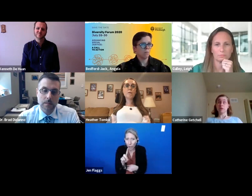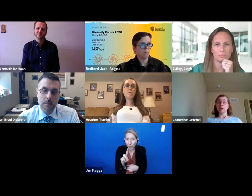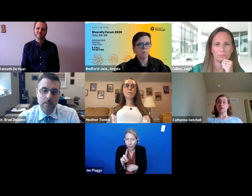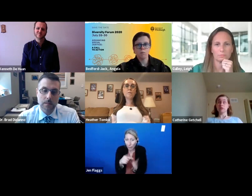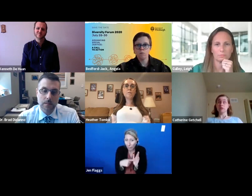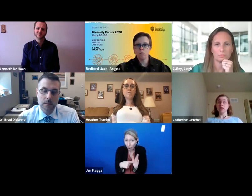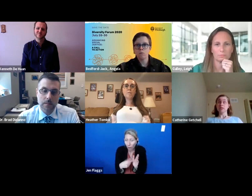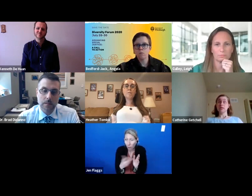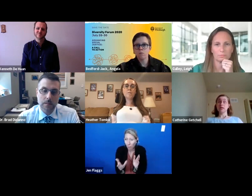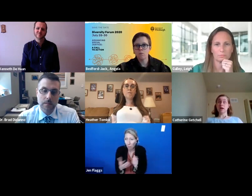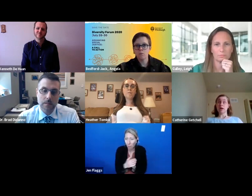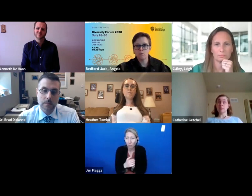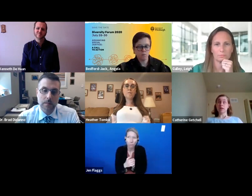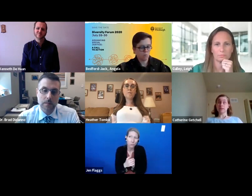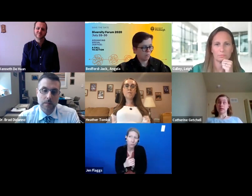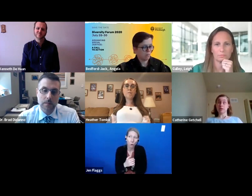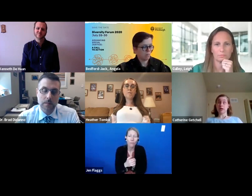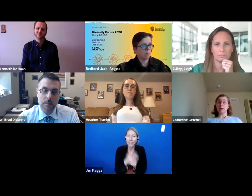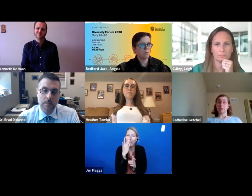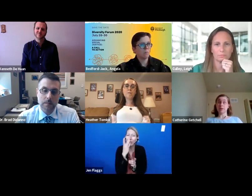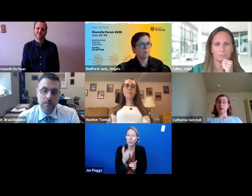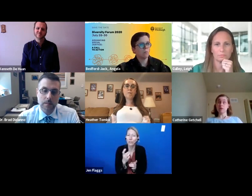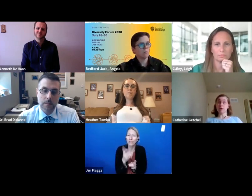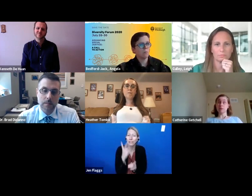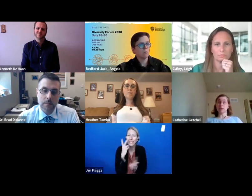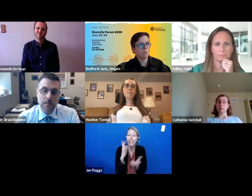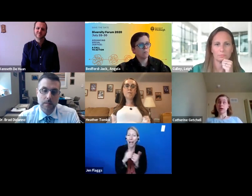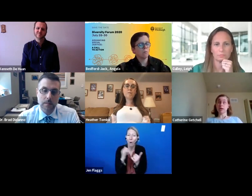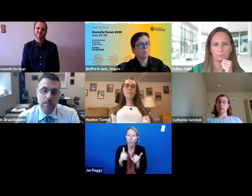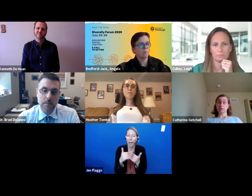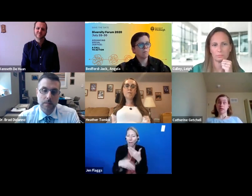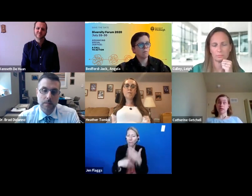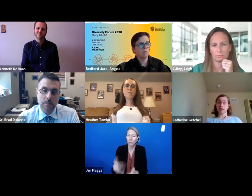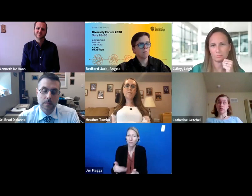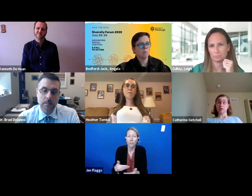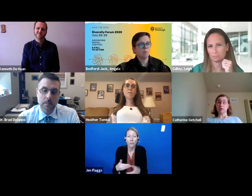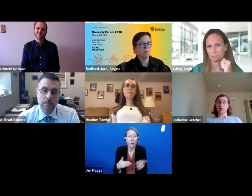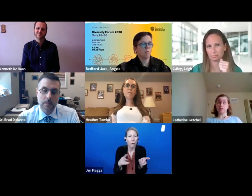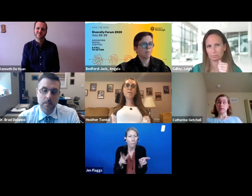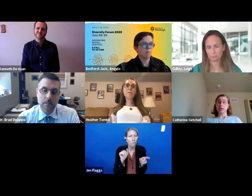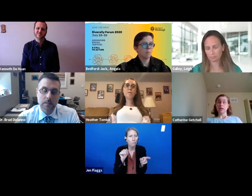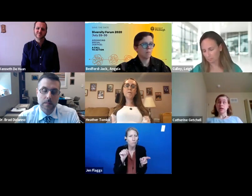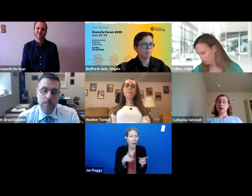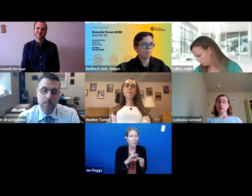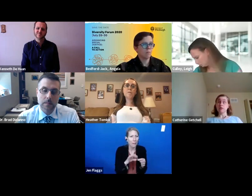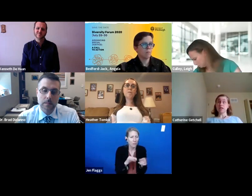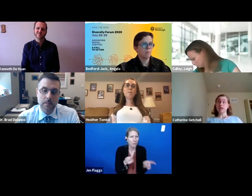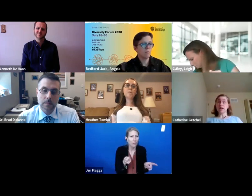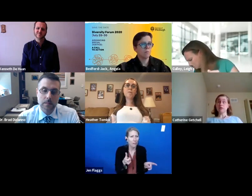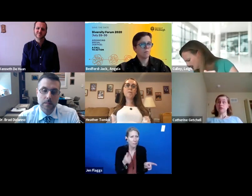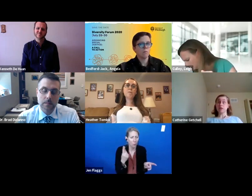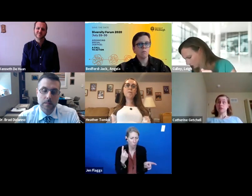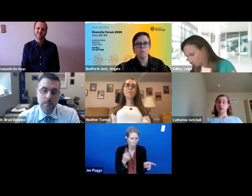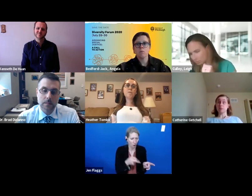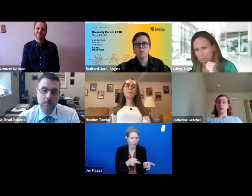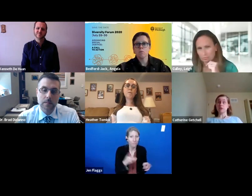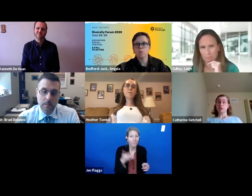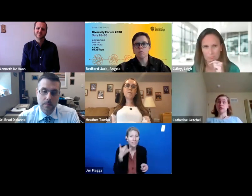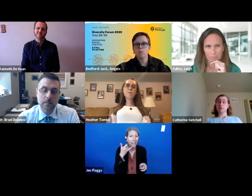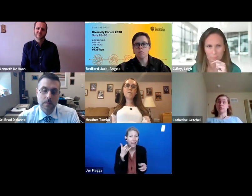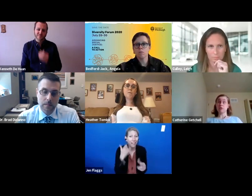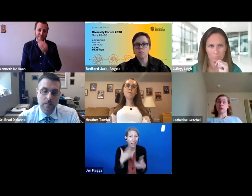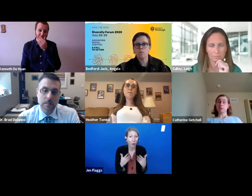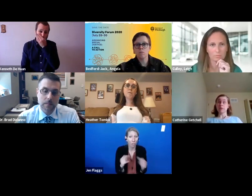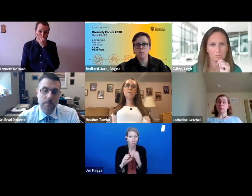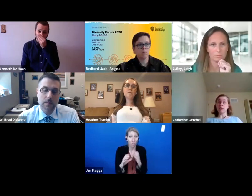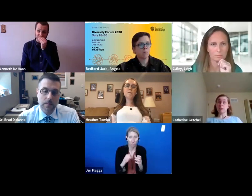that I look forward to seeing how that plays out. Another one, which Brad kind of touched on a little bit, is telehealth is a huge